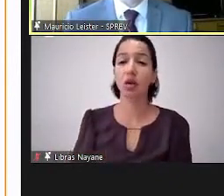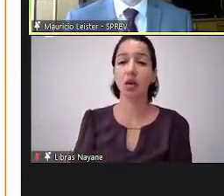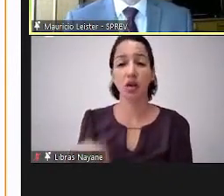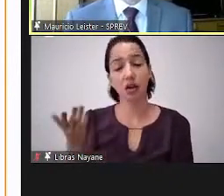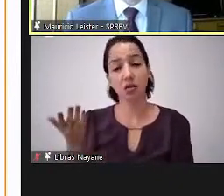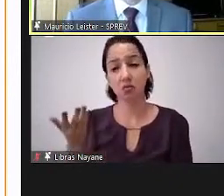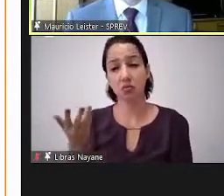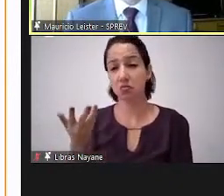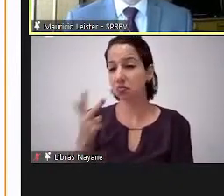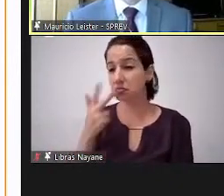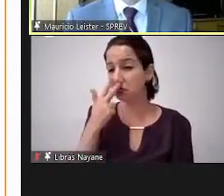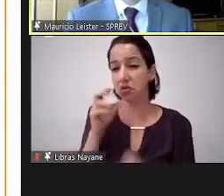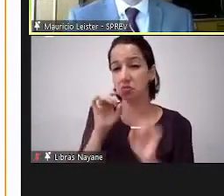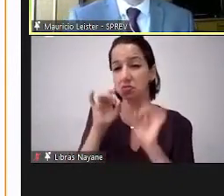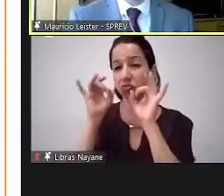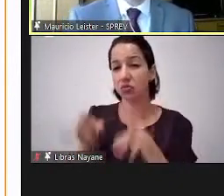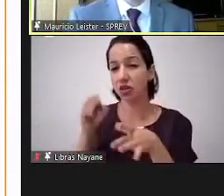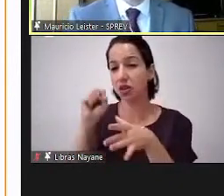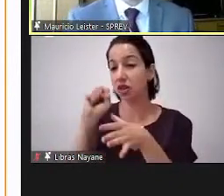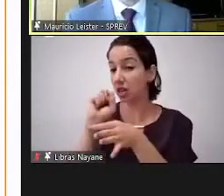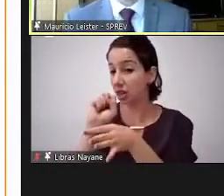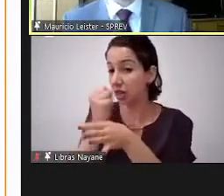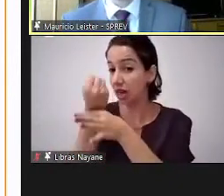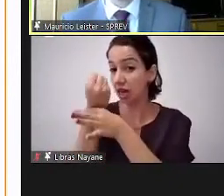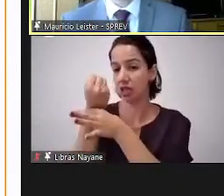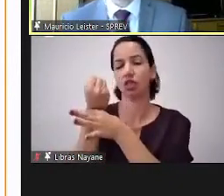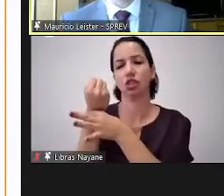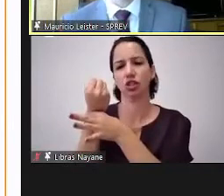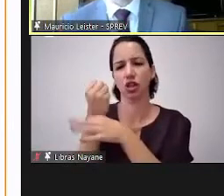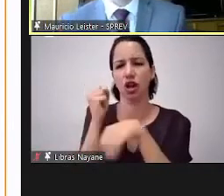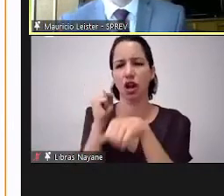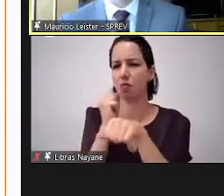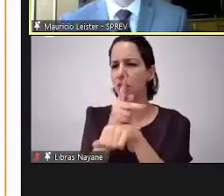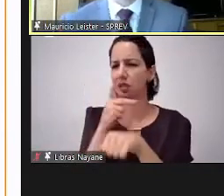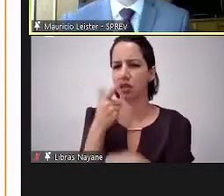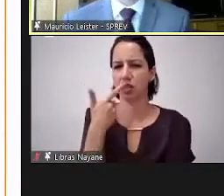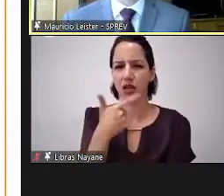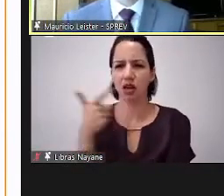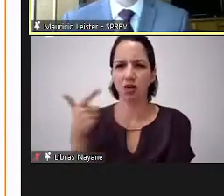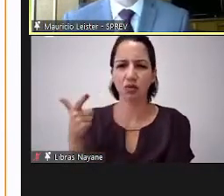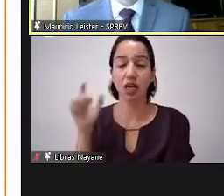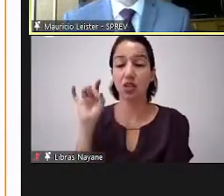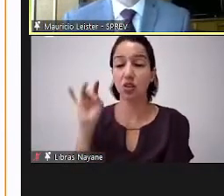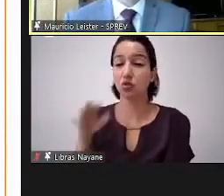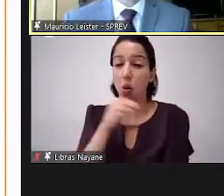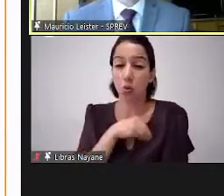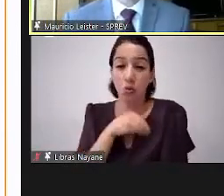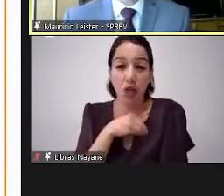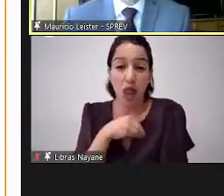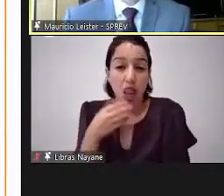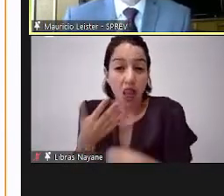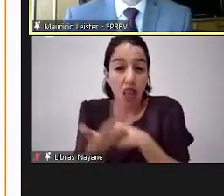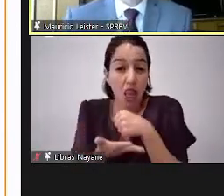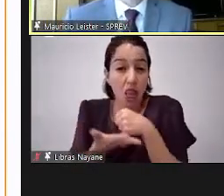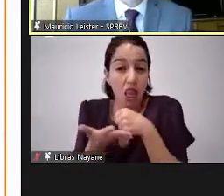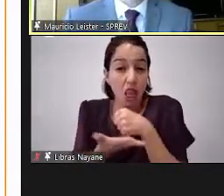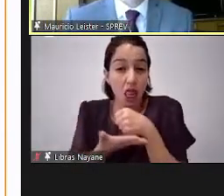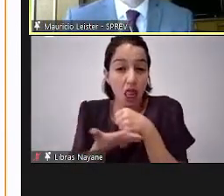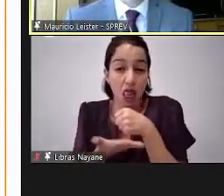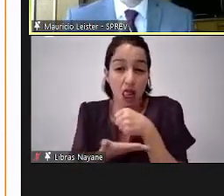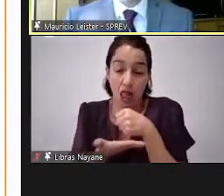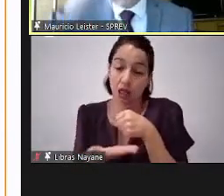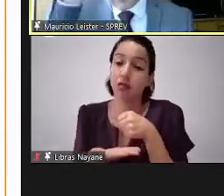working. And the entire world has started receiving a basic